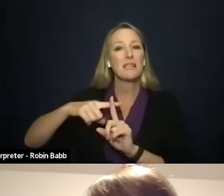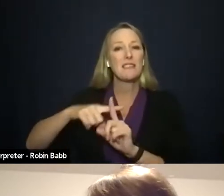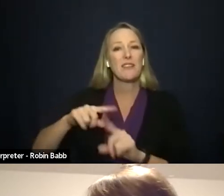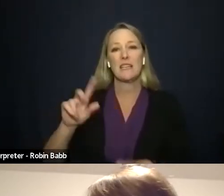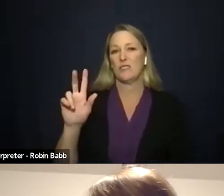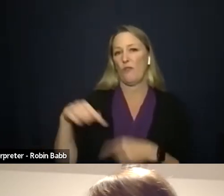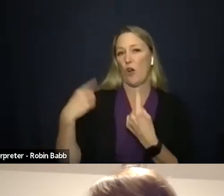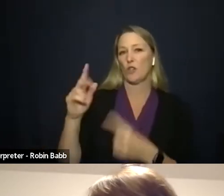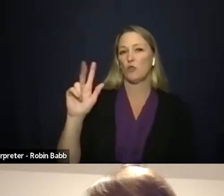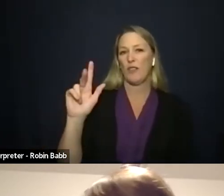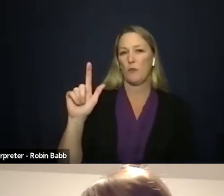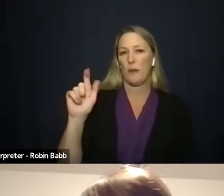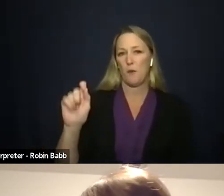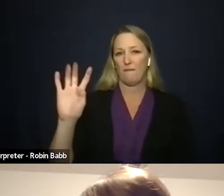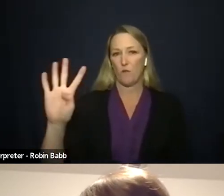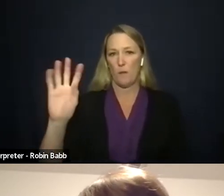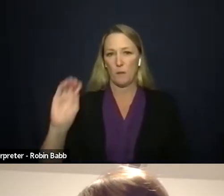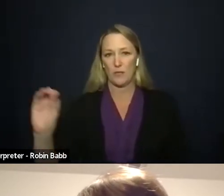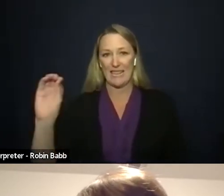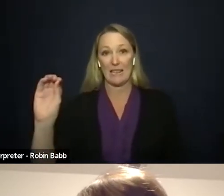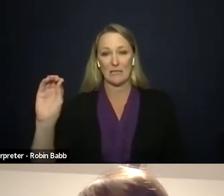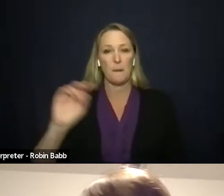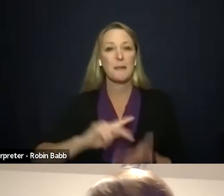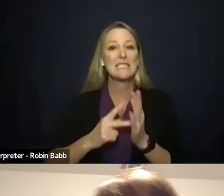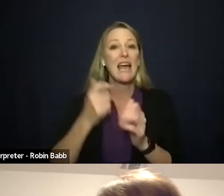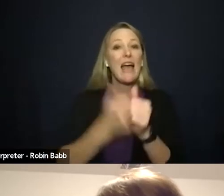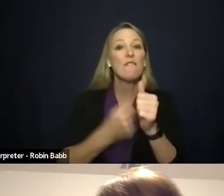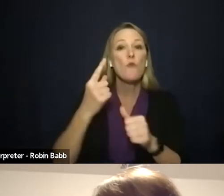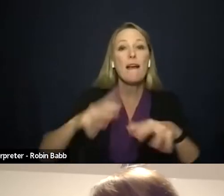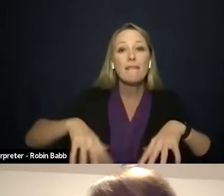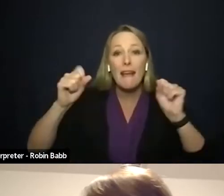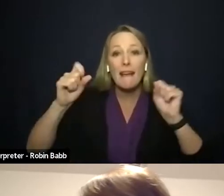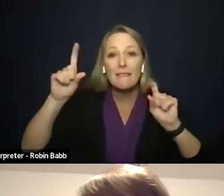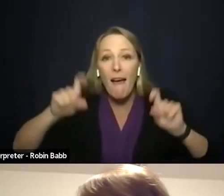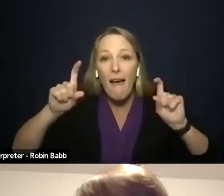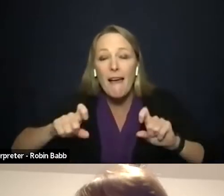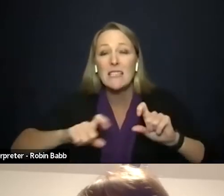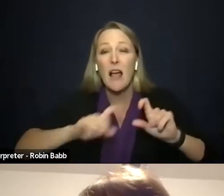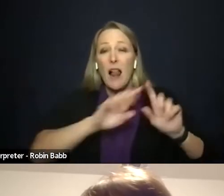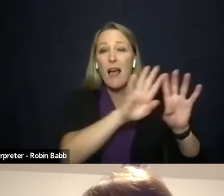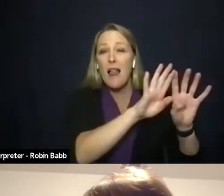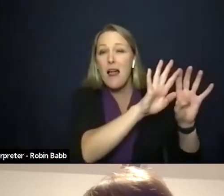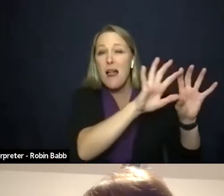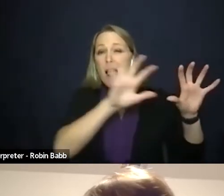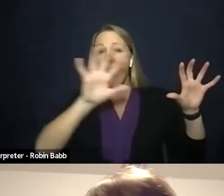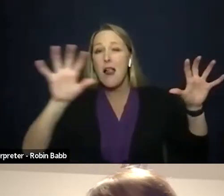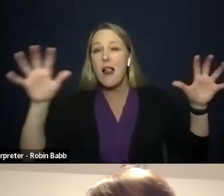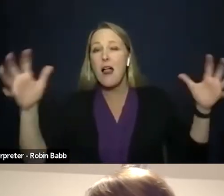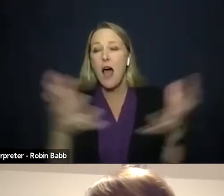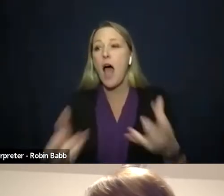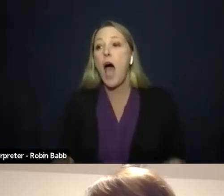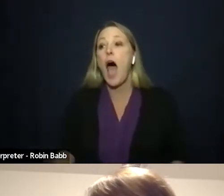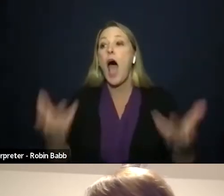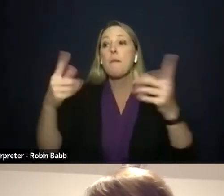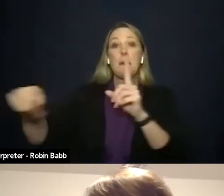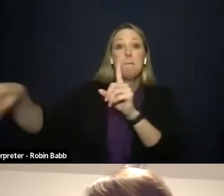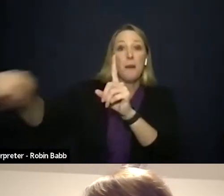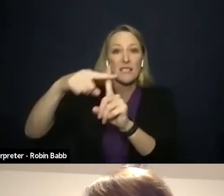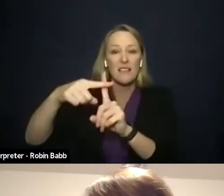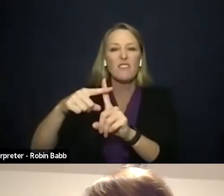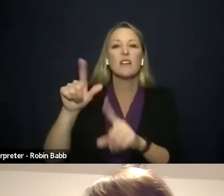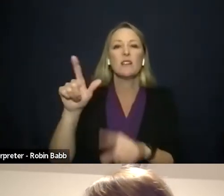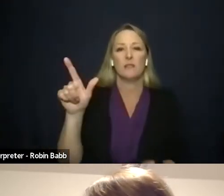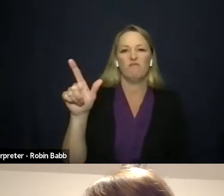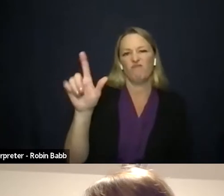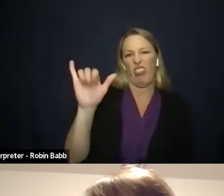percent out of all those people who take the test that's the number that tests positive we know that based on the